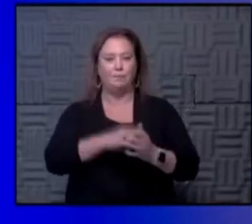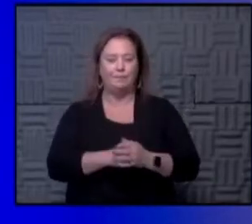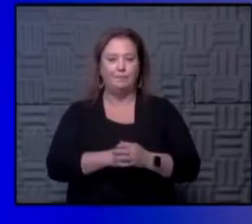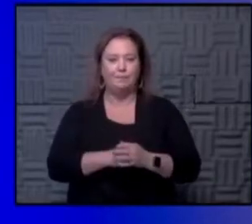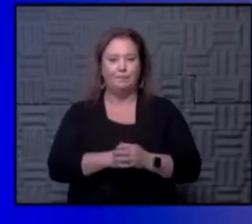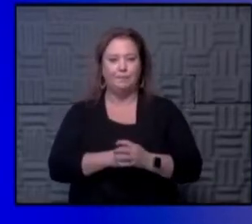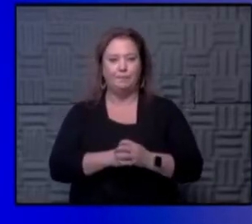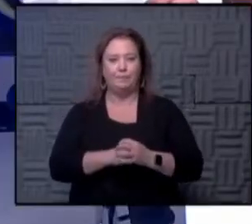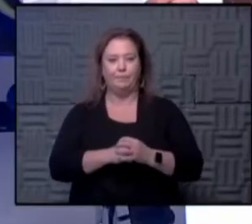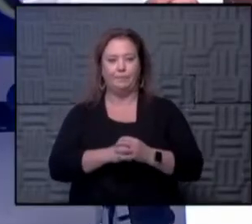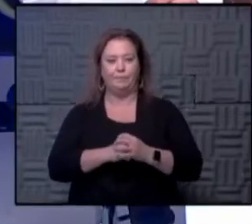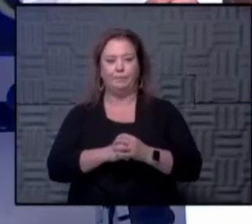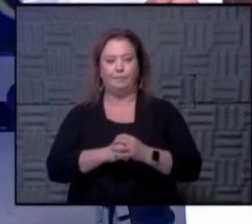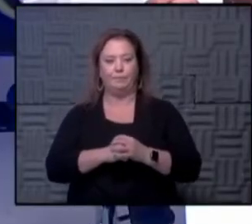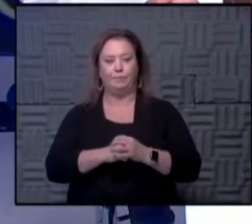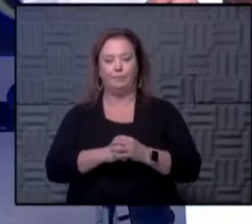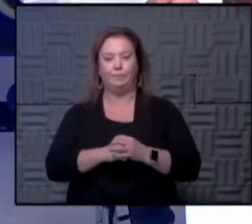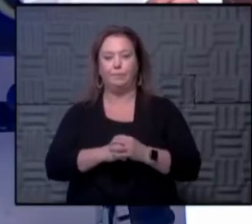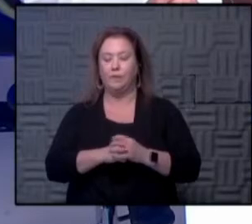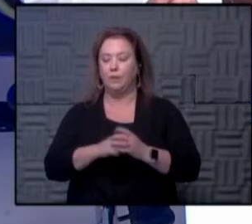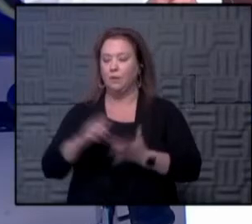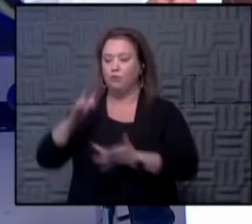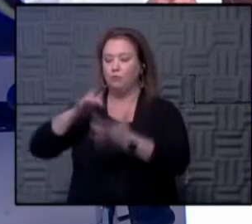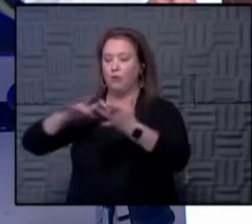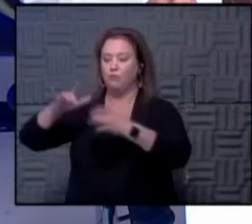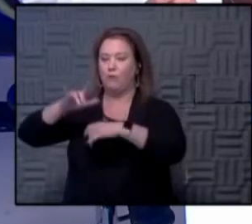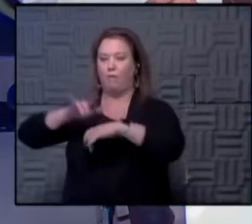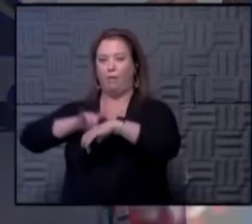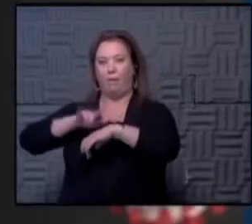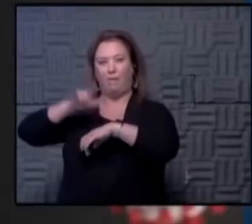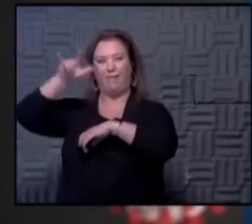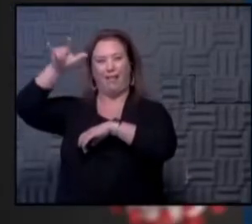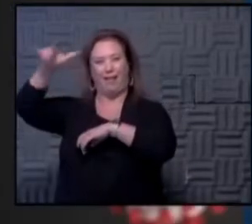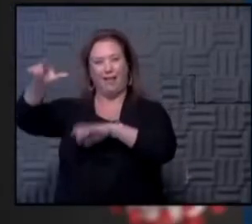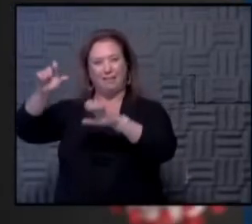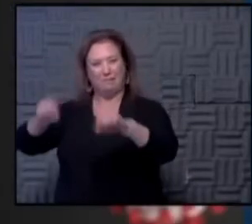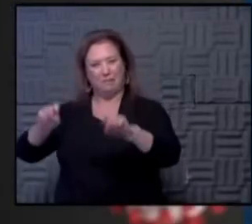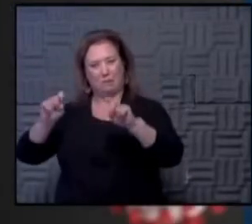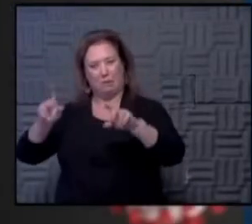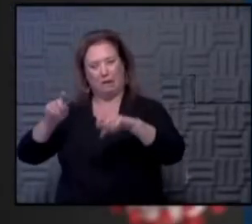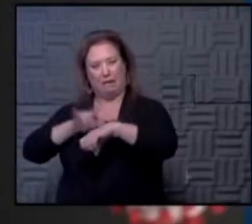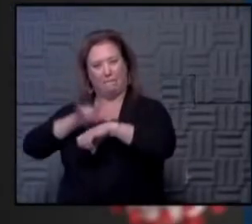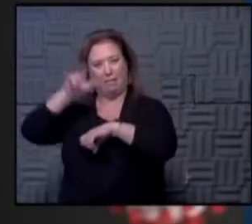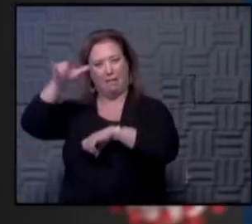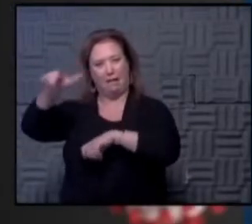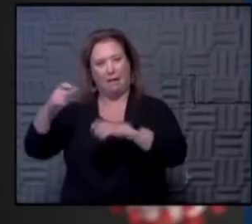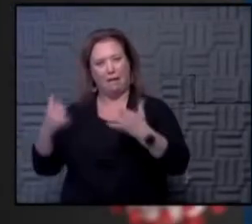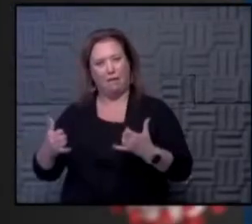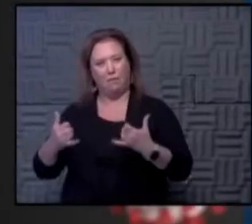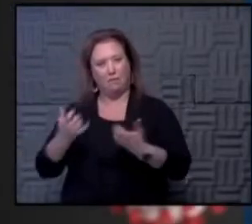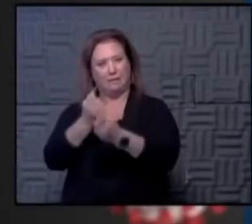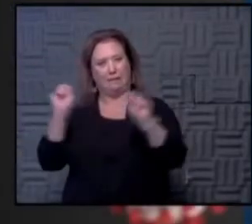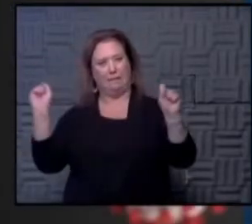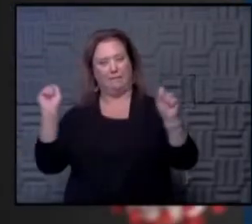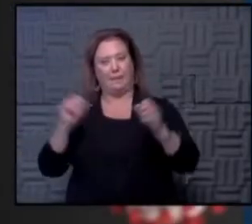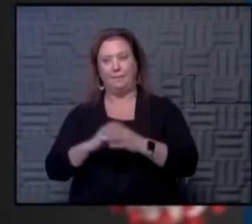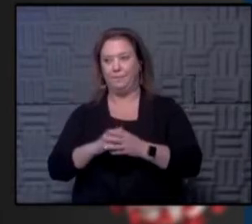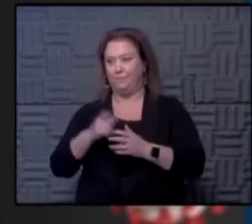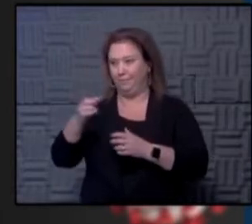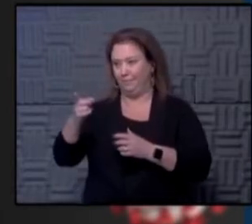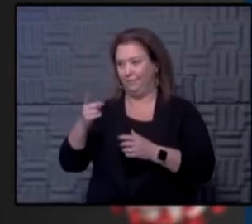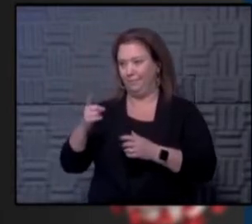that. Should I travel on a plane now? Airlines advertise that they're safe. Well, you've been